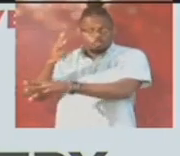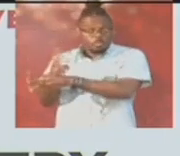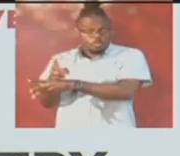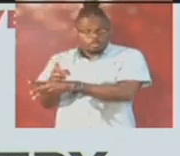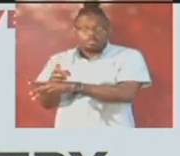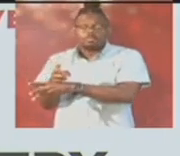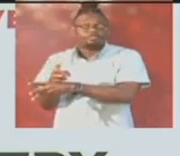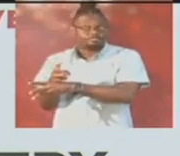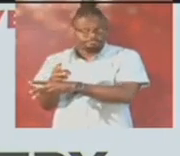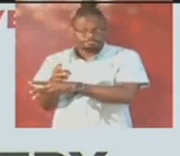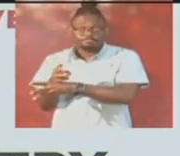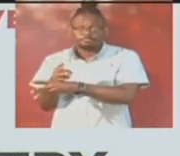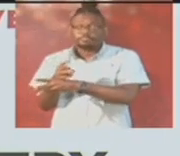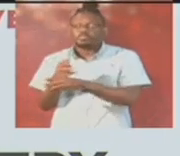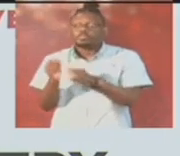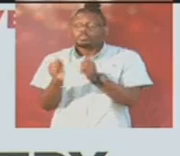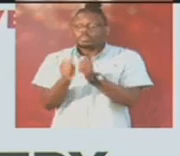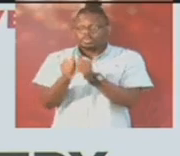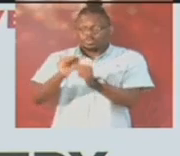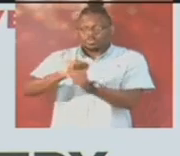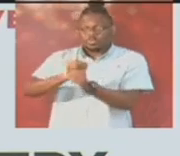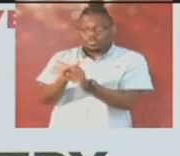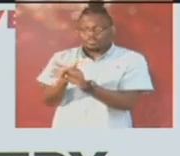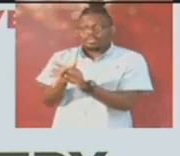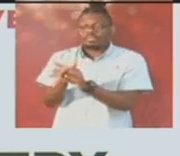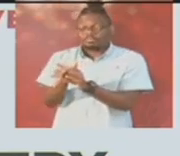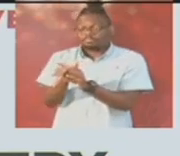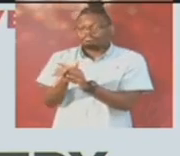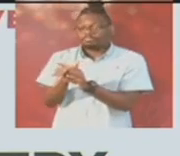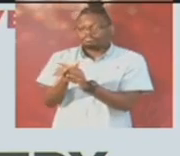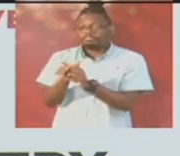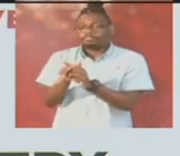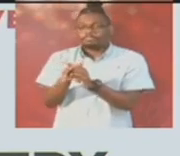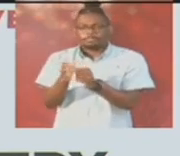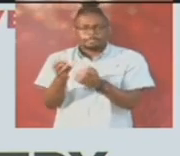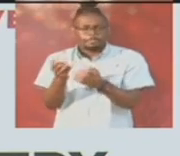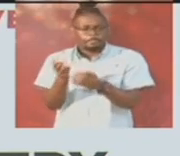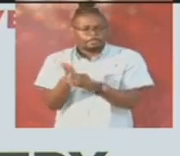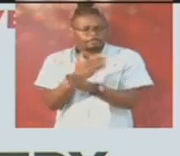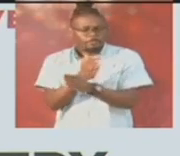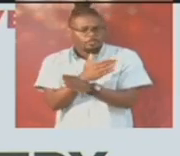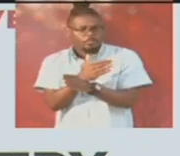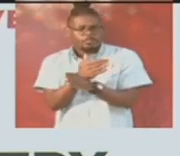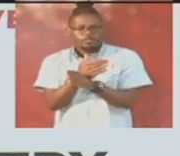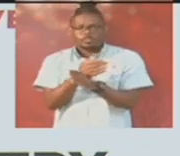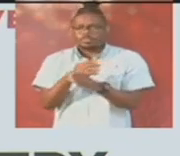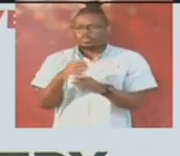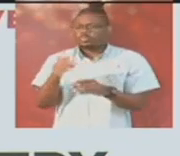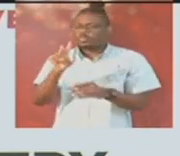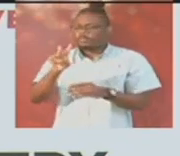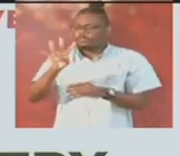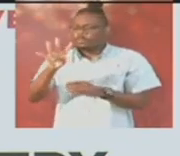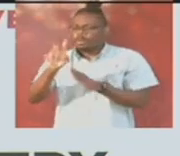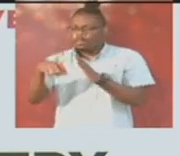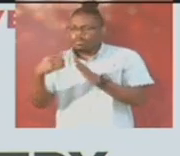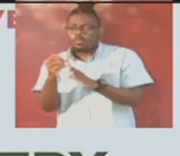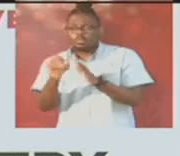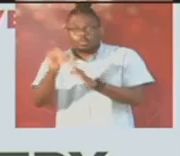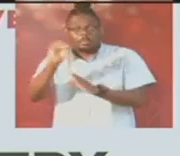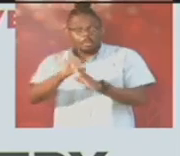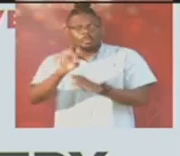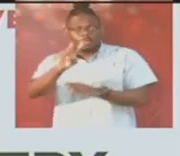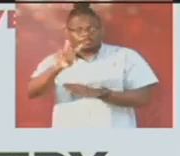of the statistics I started to give the country on the 24th of October 2020, last year